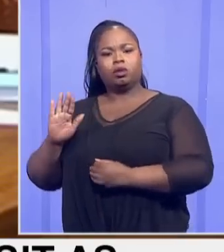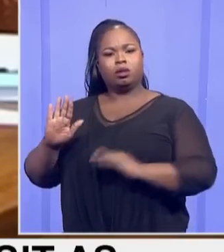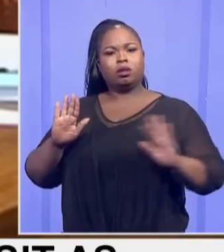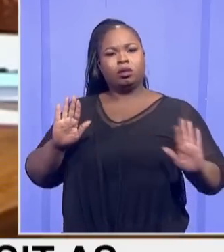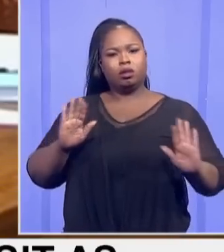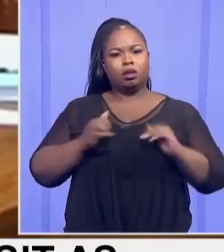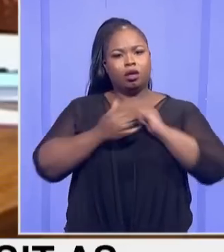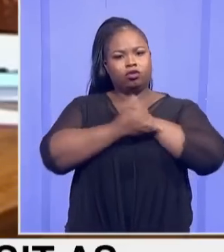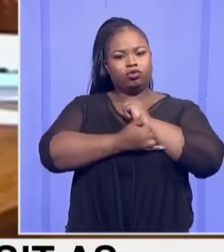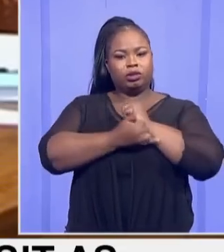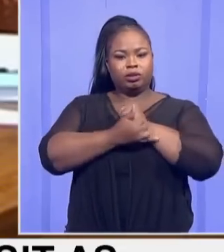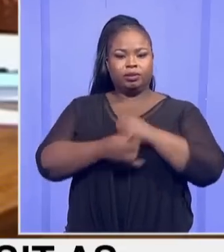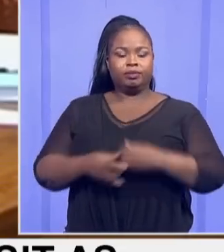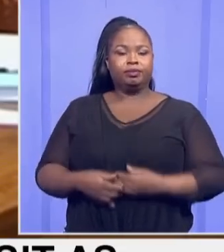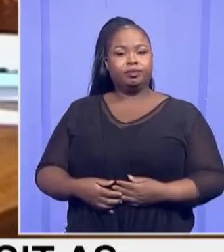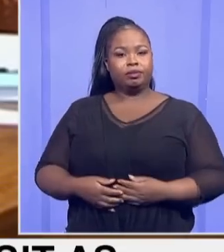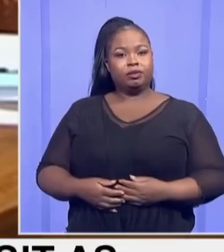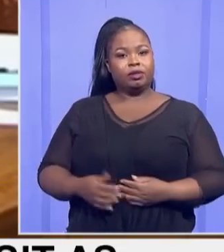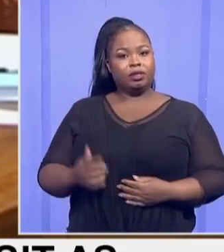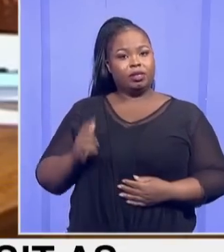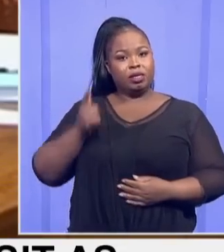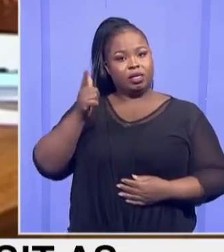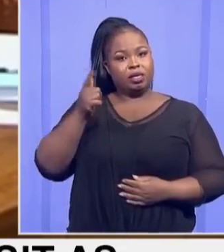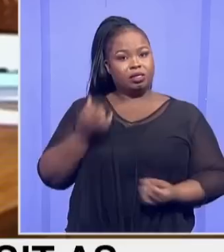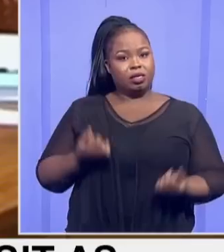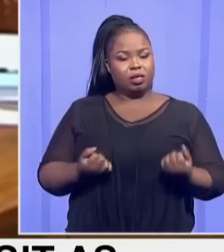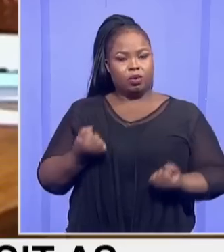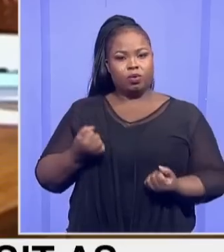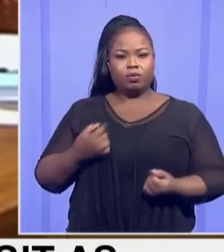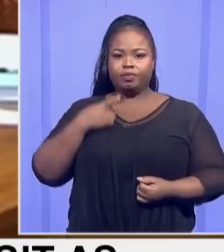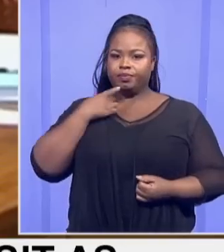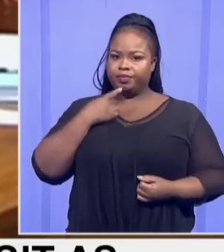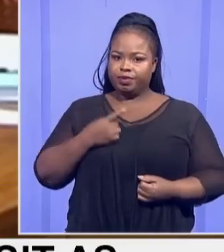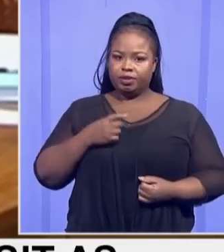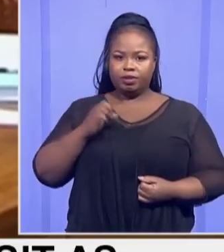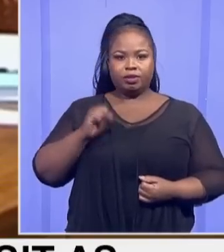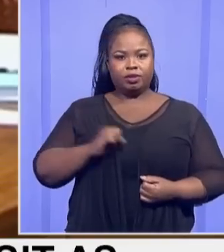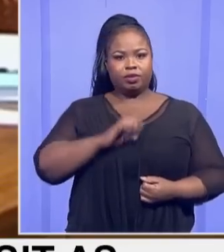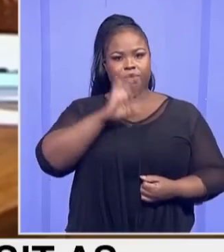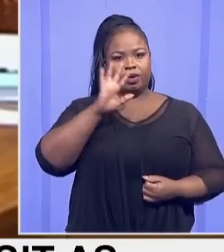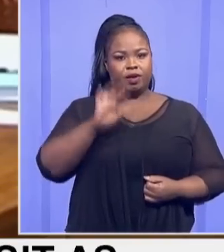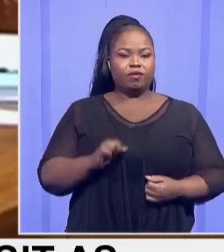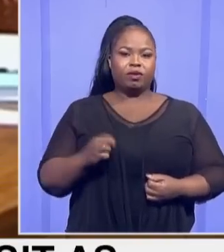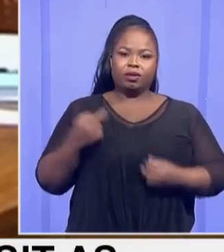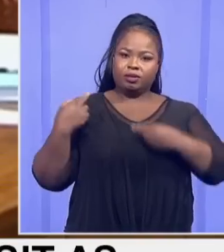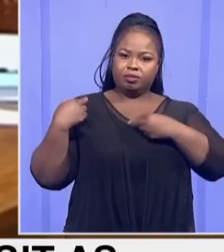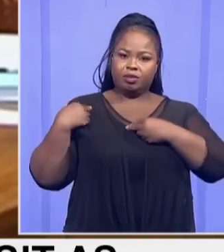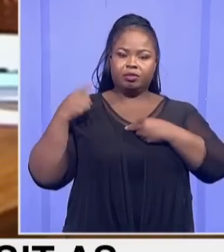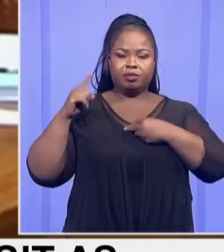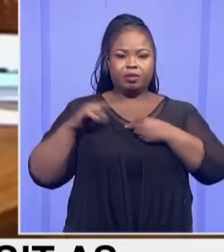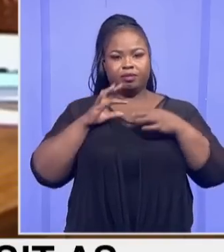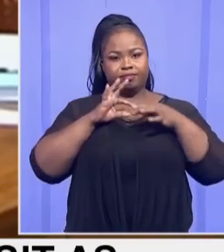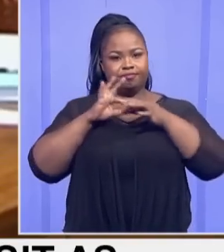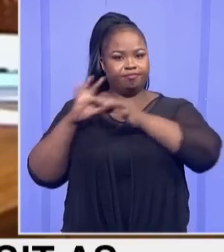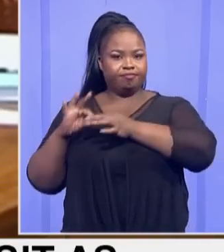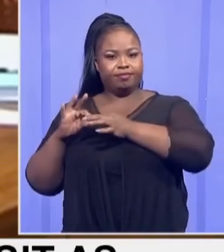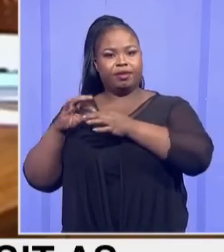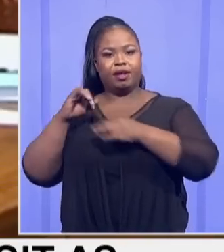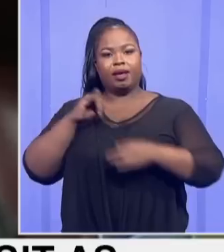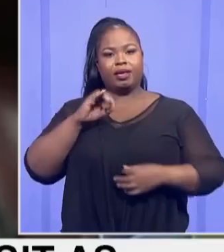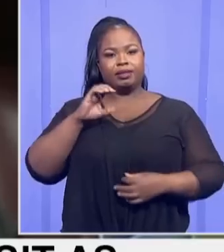The court later ruled that South Africa has a responsibility to cooperate with the